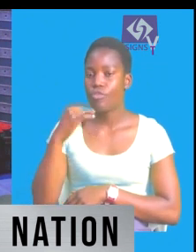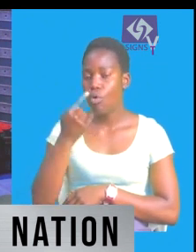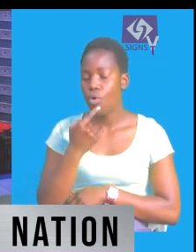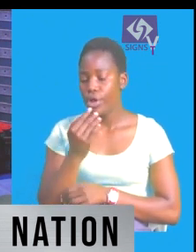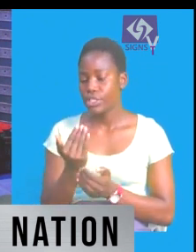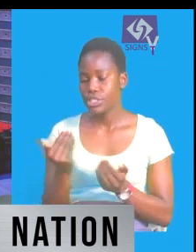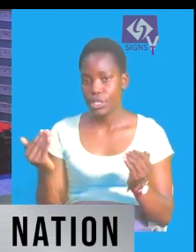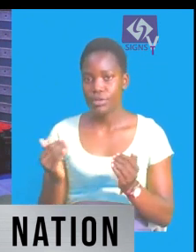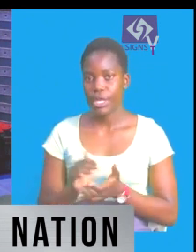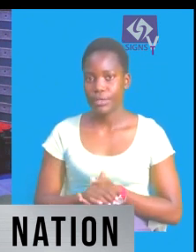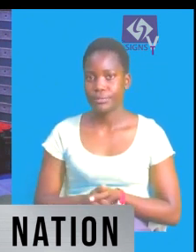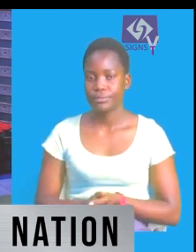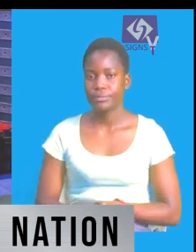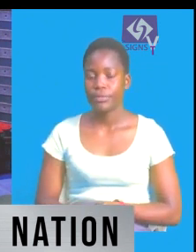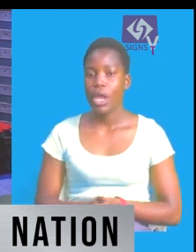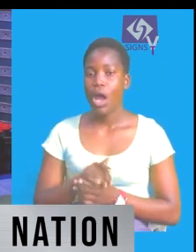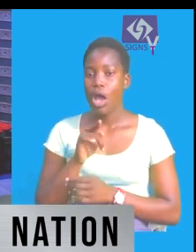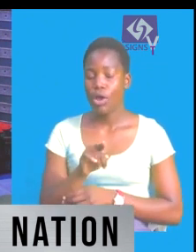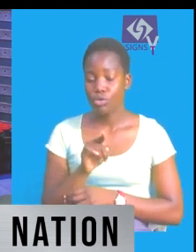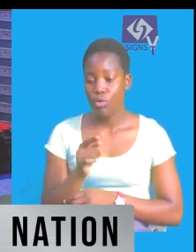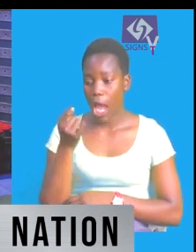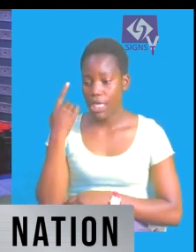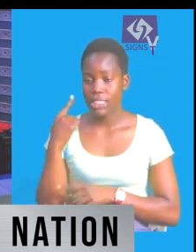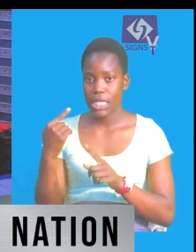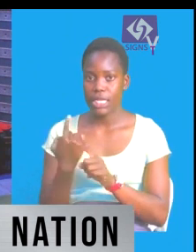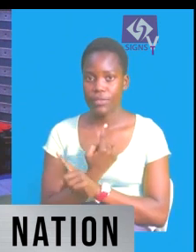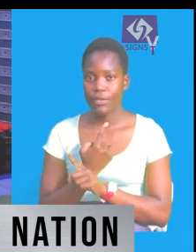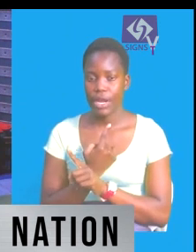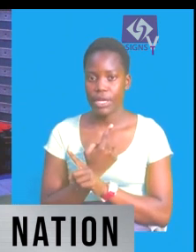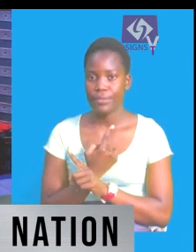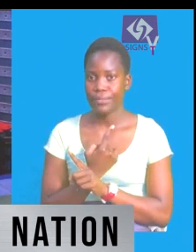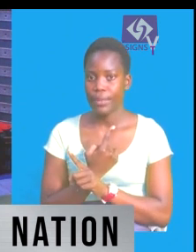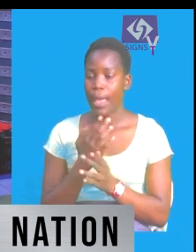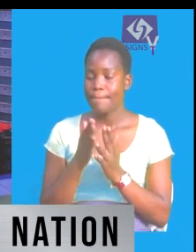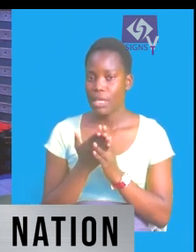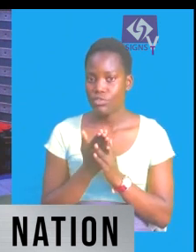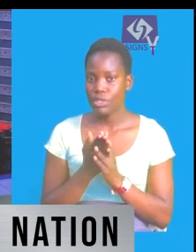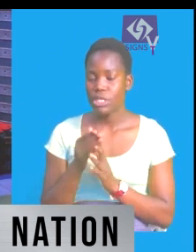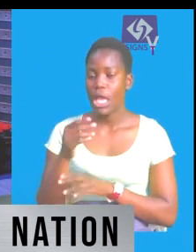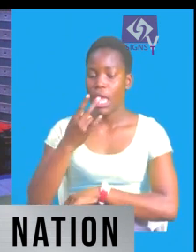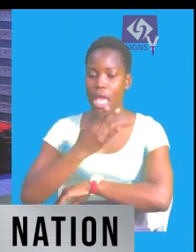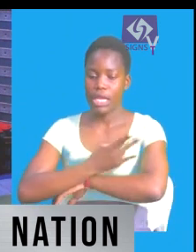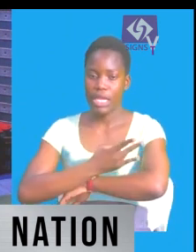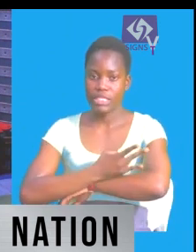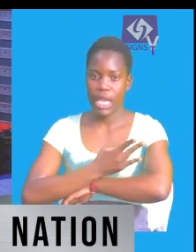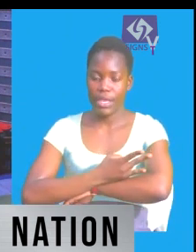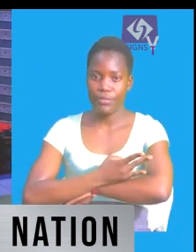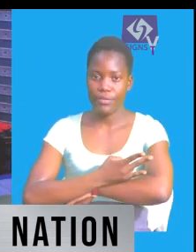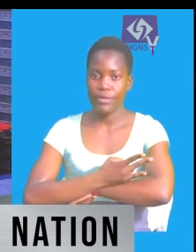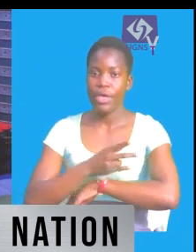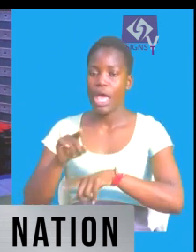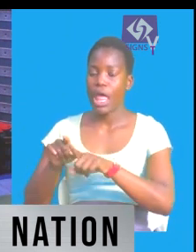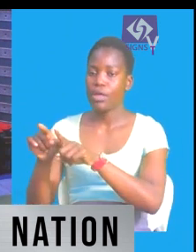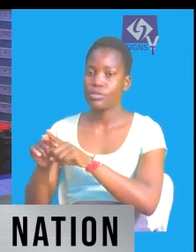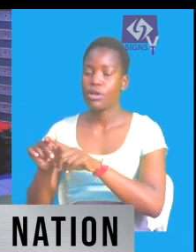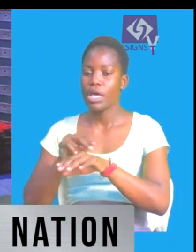that. Do you understand the difference really between NHIF versus the